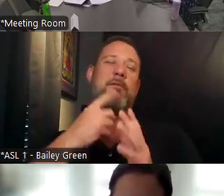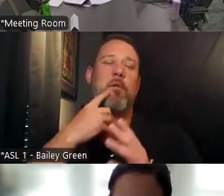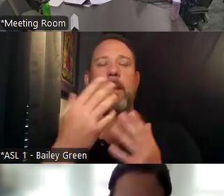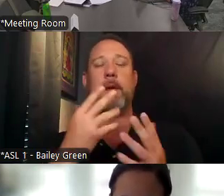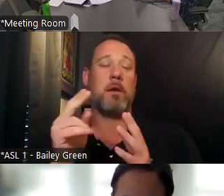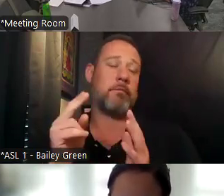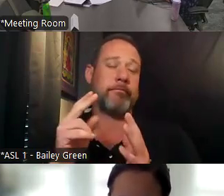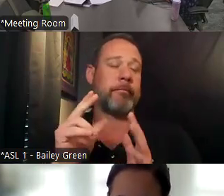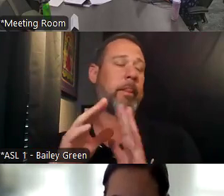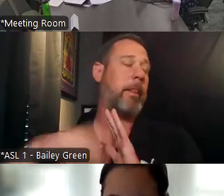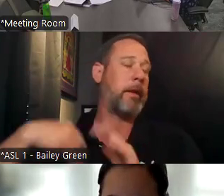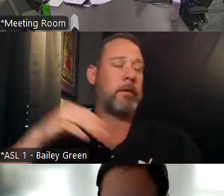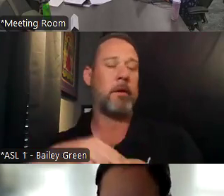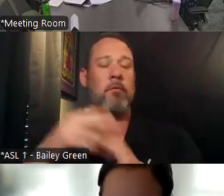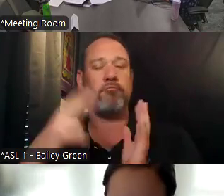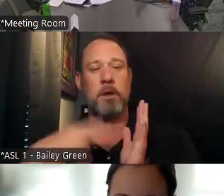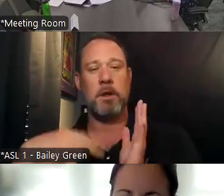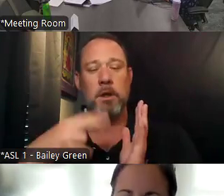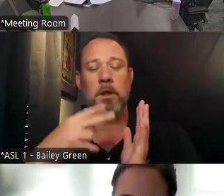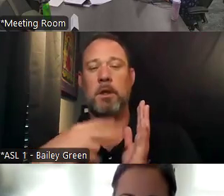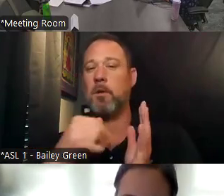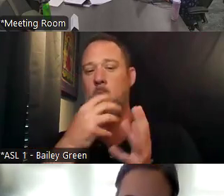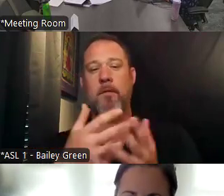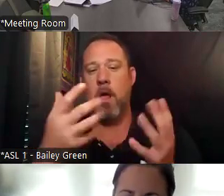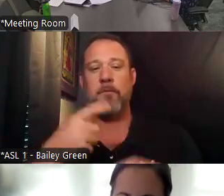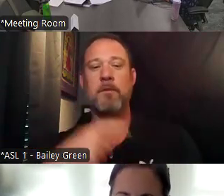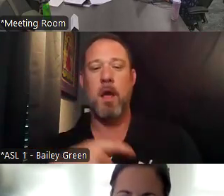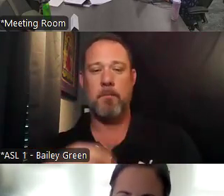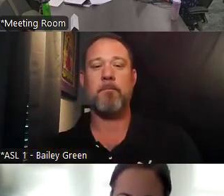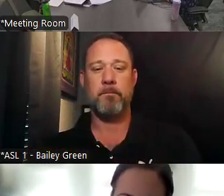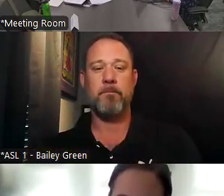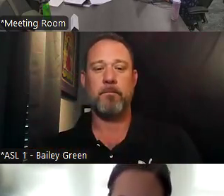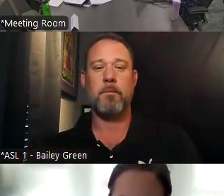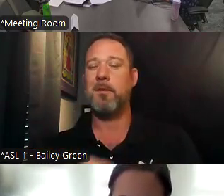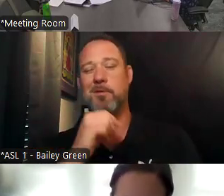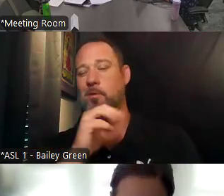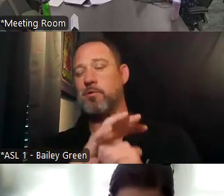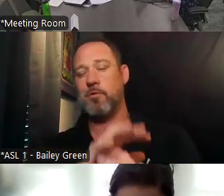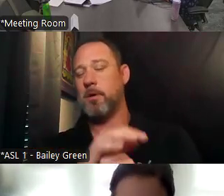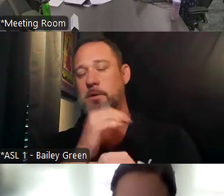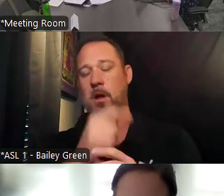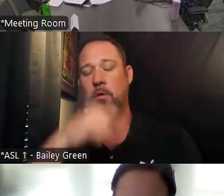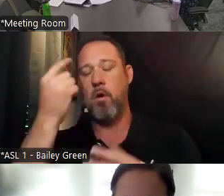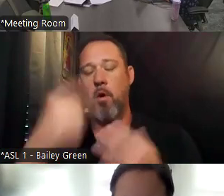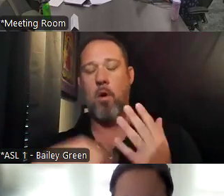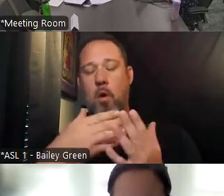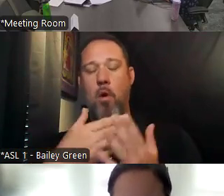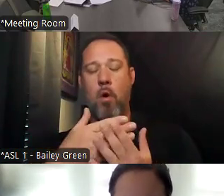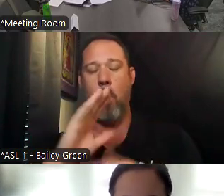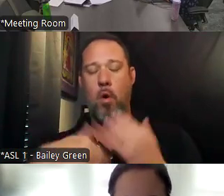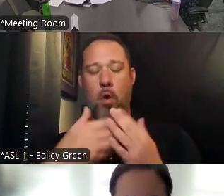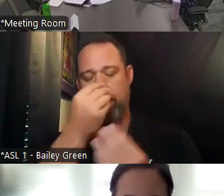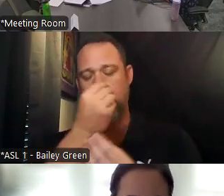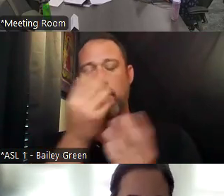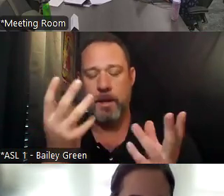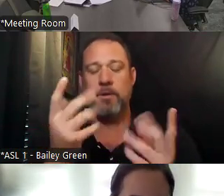night reading, learning about all this stuff, since we don't have a lot of time. So don't distress if we don't get through all of it. but this is really